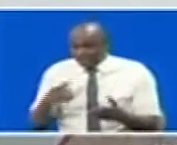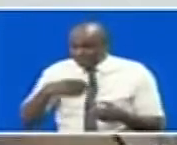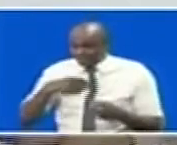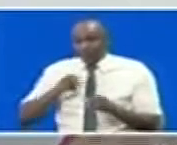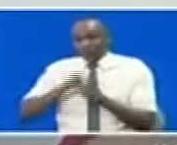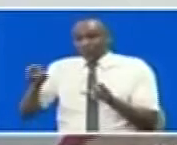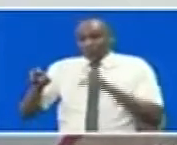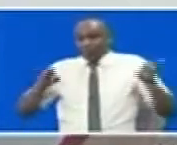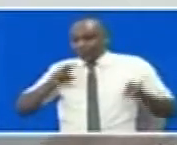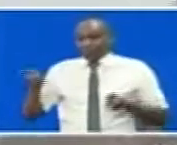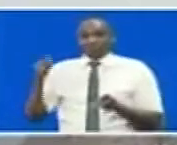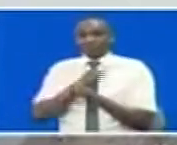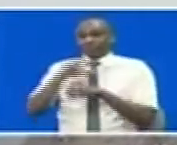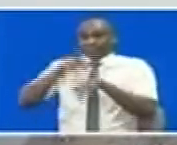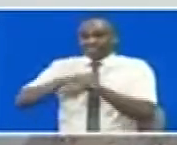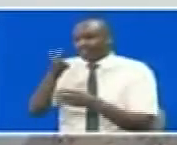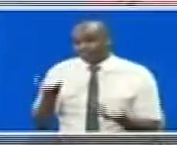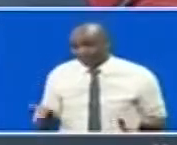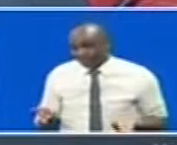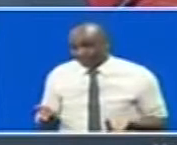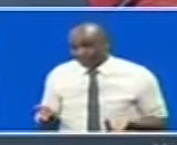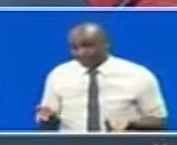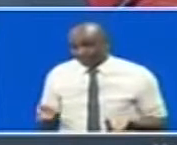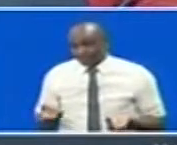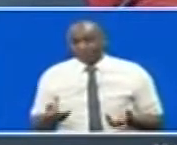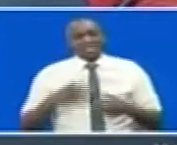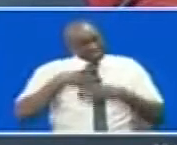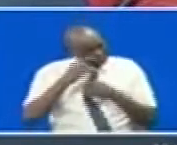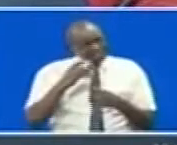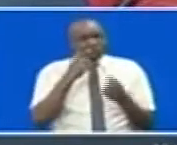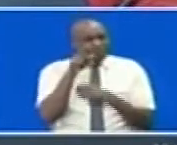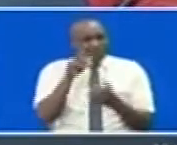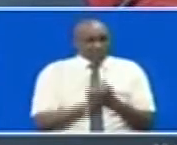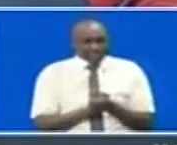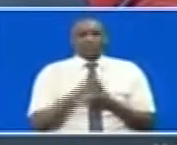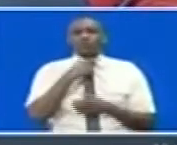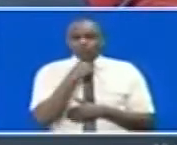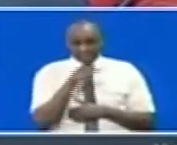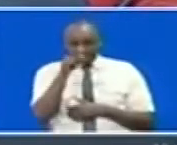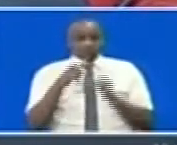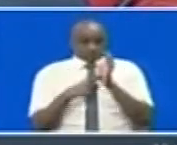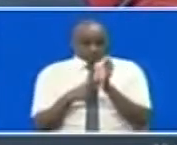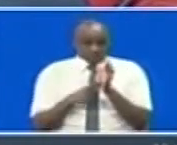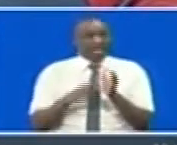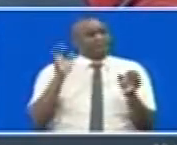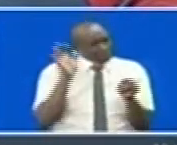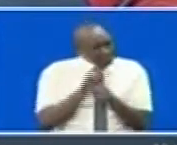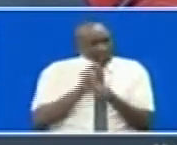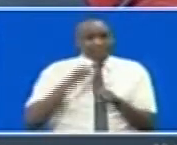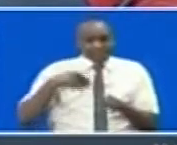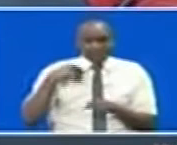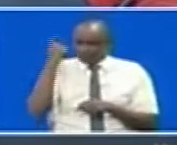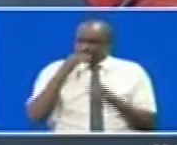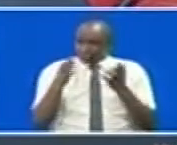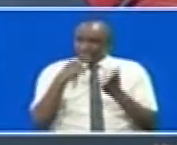the hook. It's there's only one consequence. Interesting that you talk about that, because I'd like us to put up on screen, because a lot of people on social media